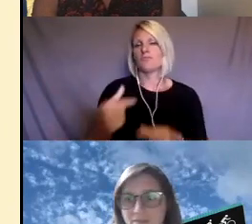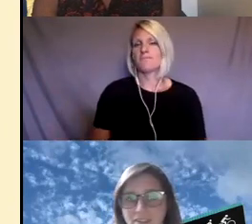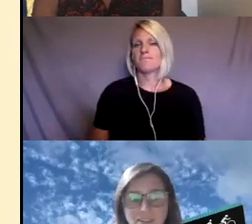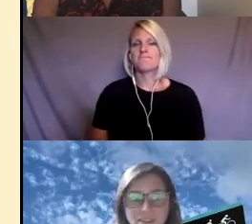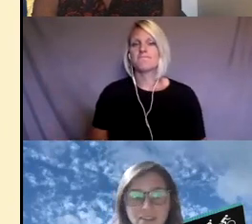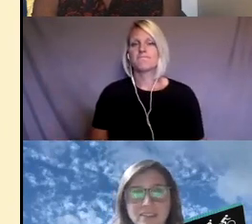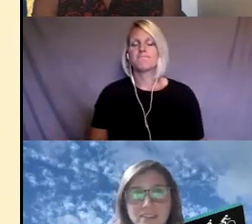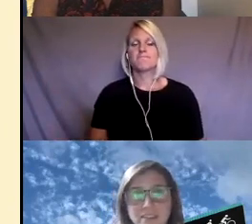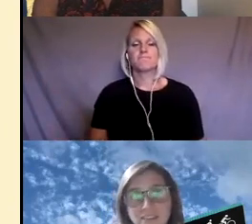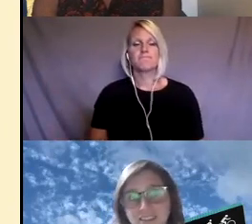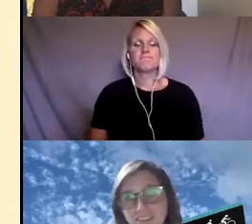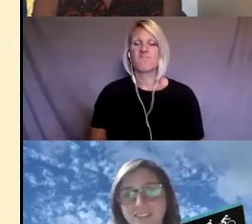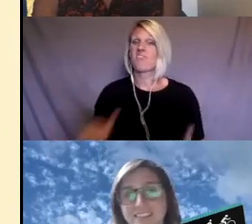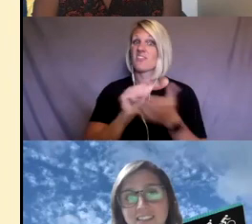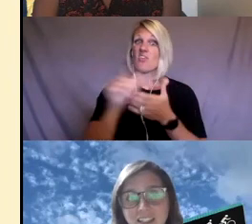That's all I got.